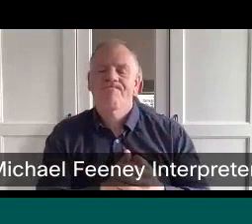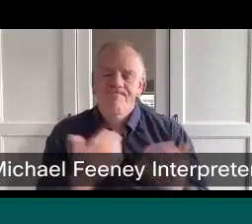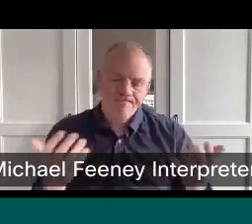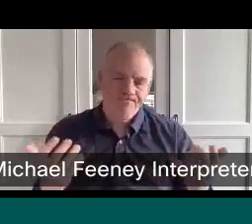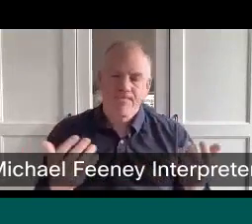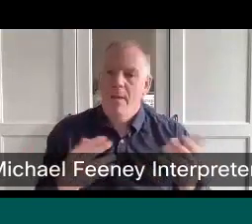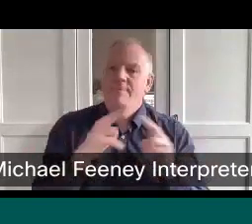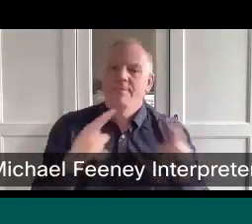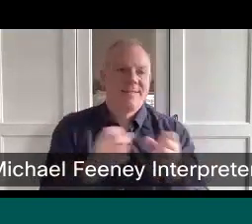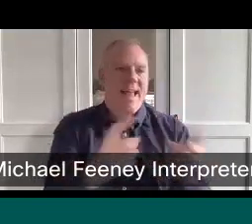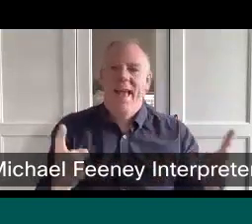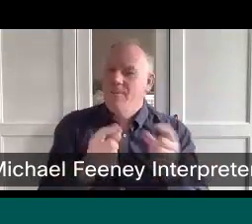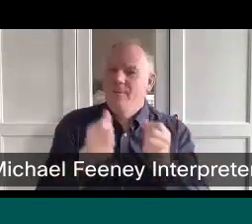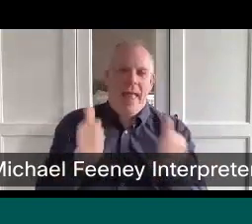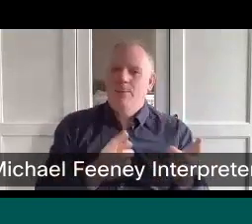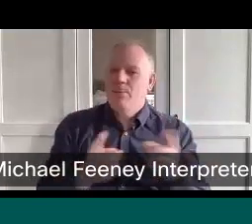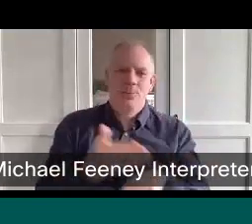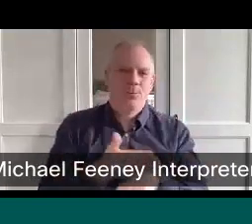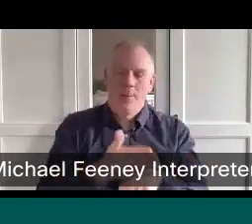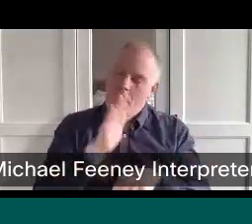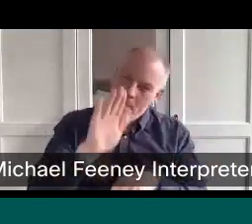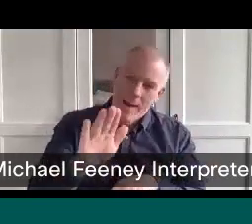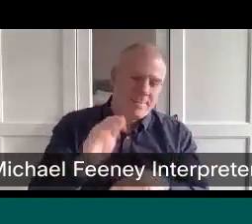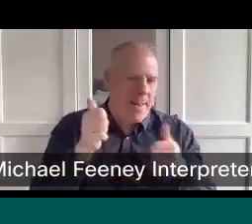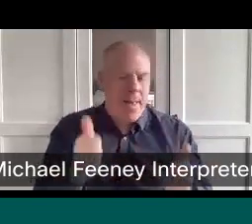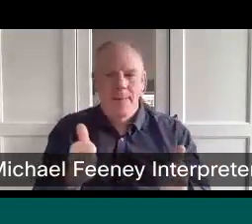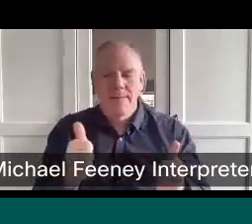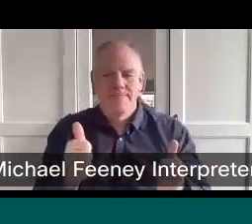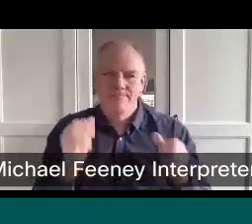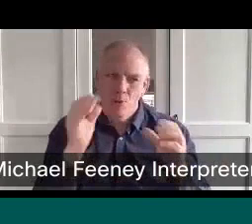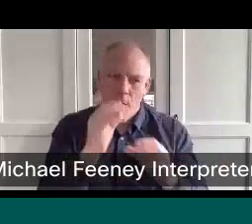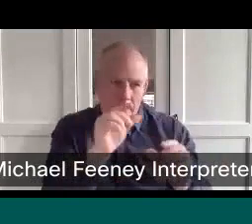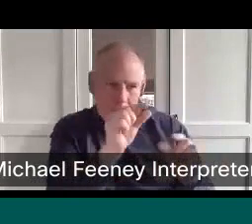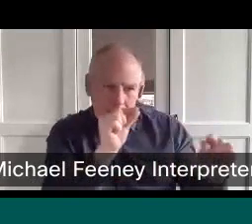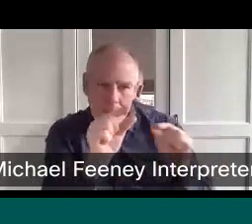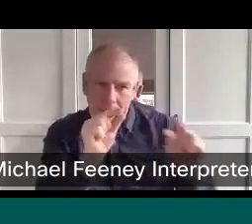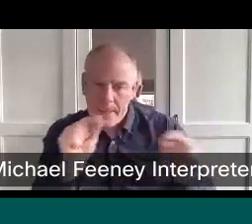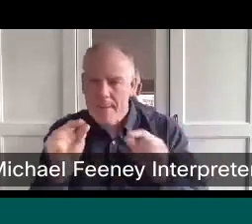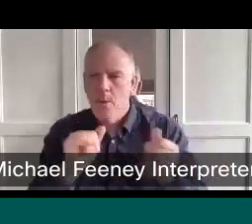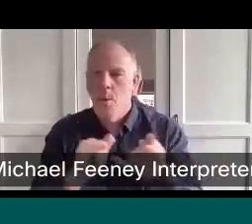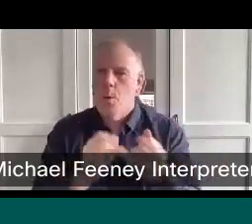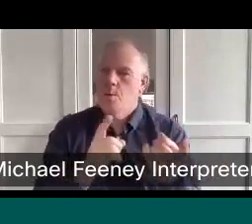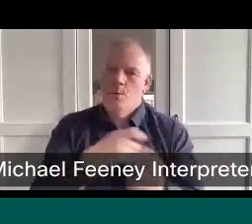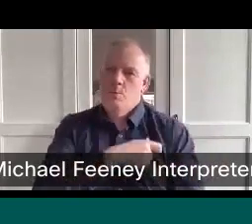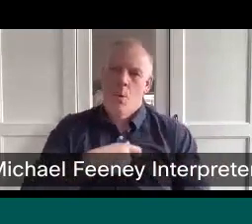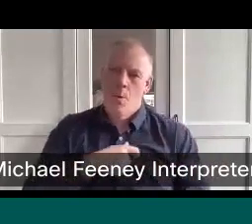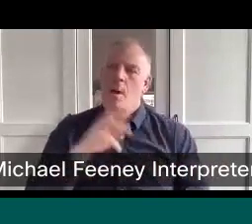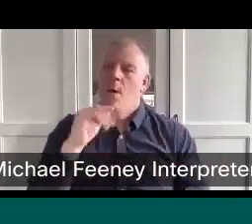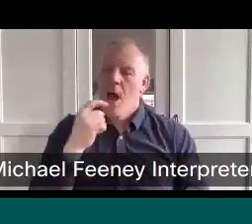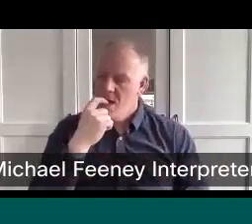it's not everyone is for the role. You really need to carefully select the people to do this role, because it's